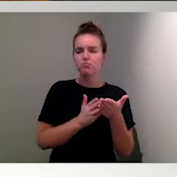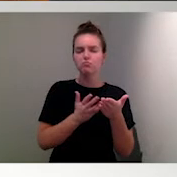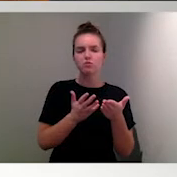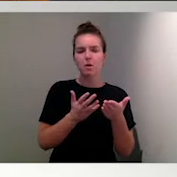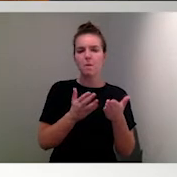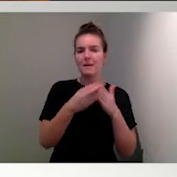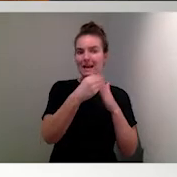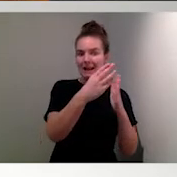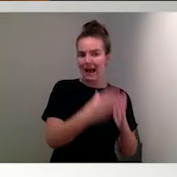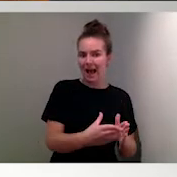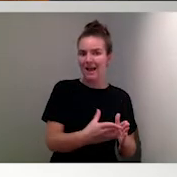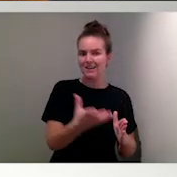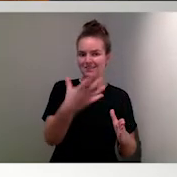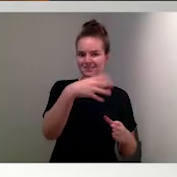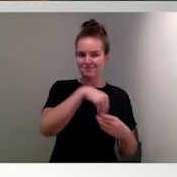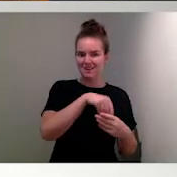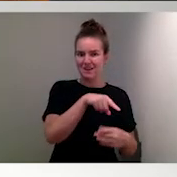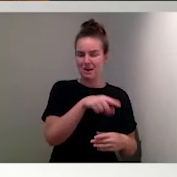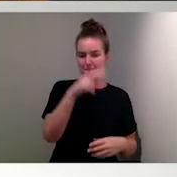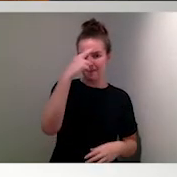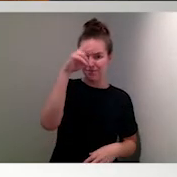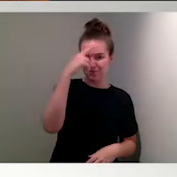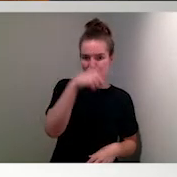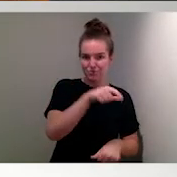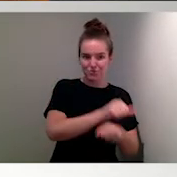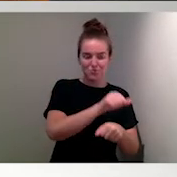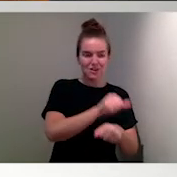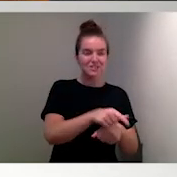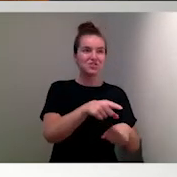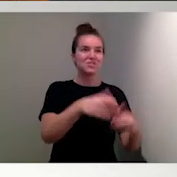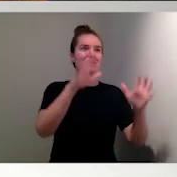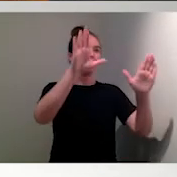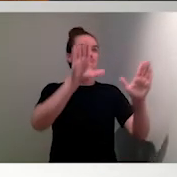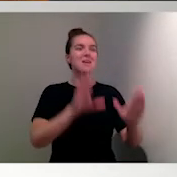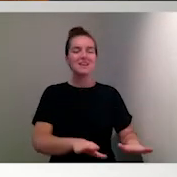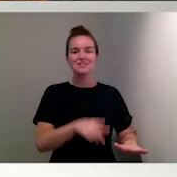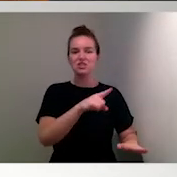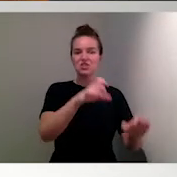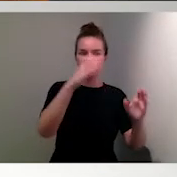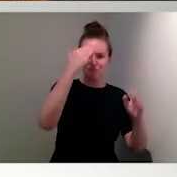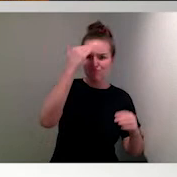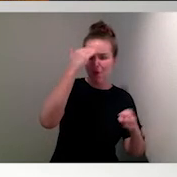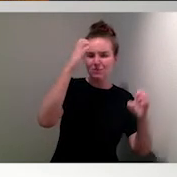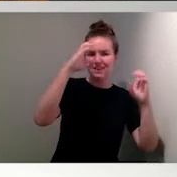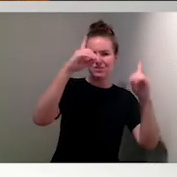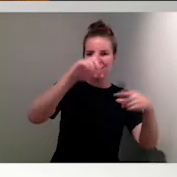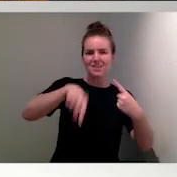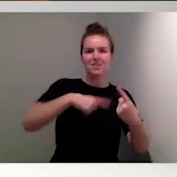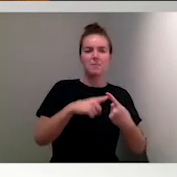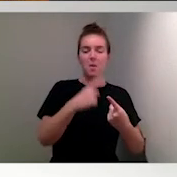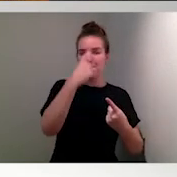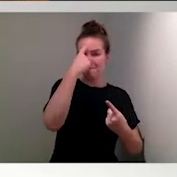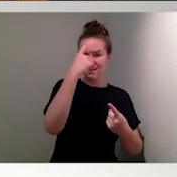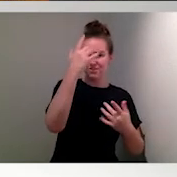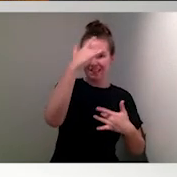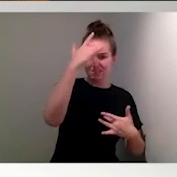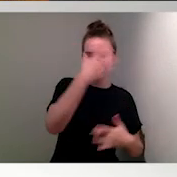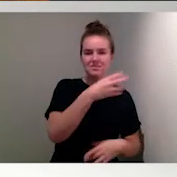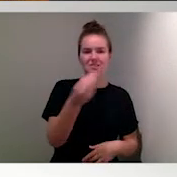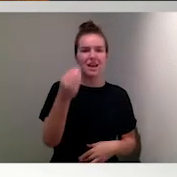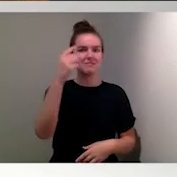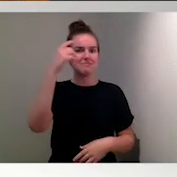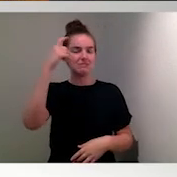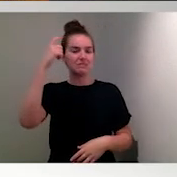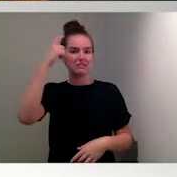amazing. She is educated on both mental illness and cognitive disabilities, and she's also educated on wheelchair friendliness.